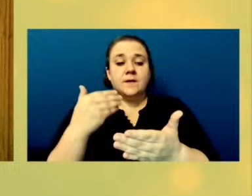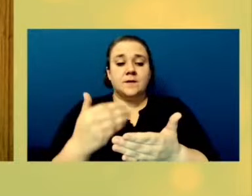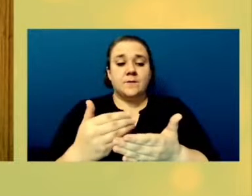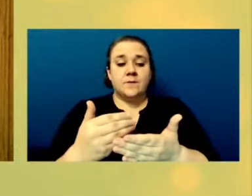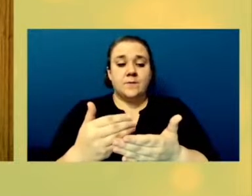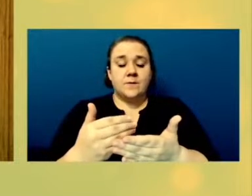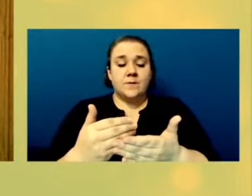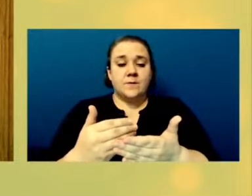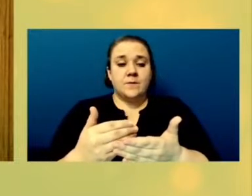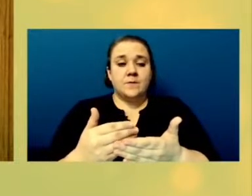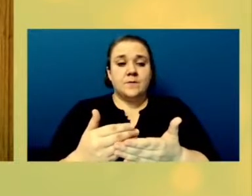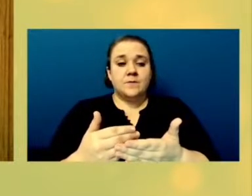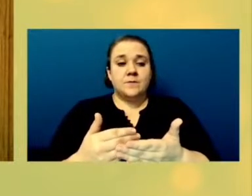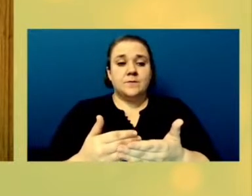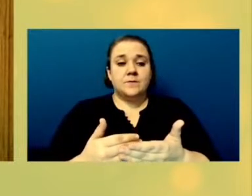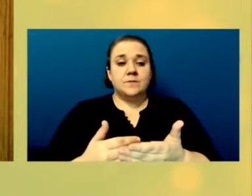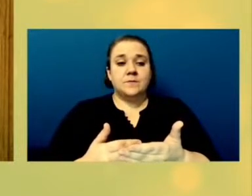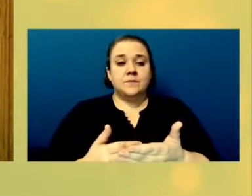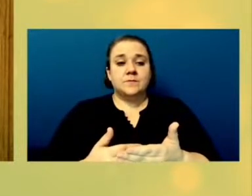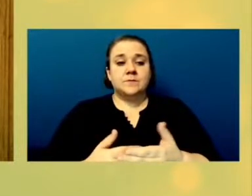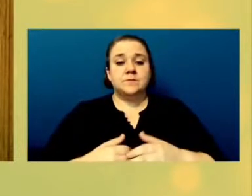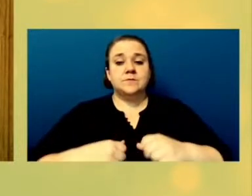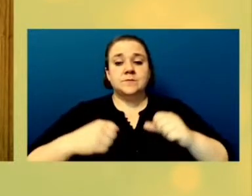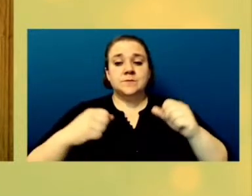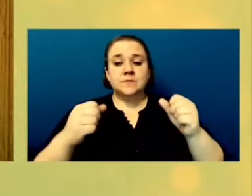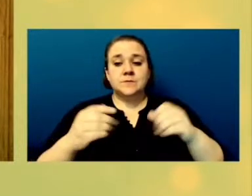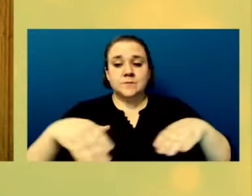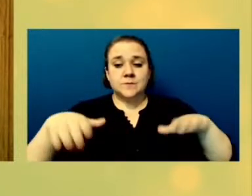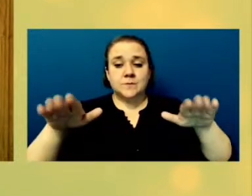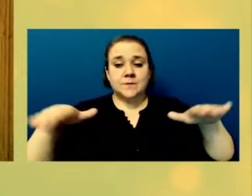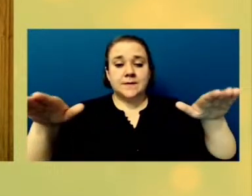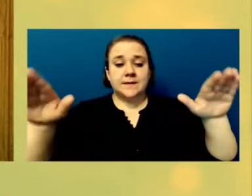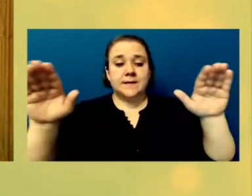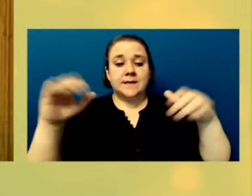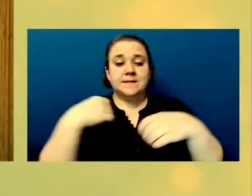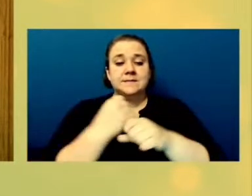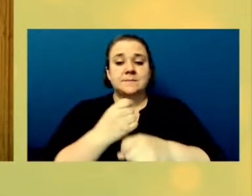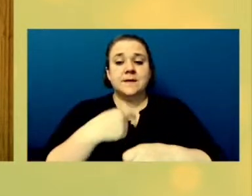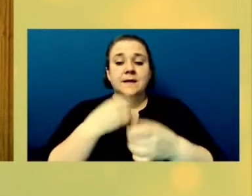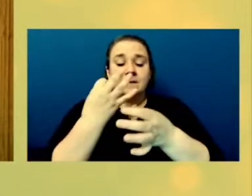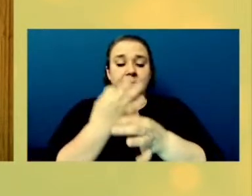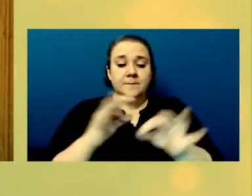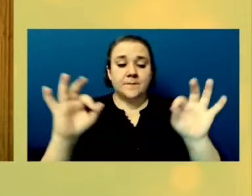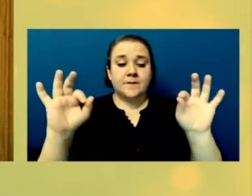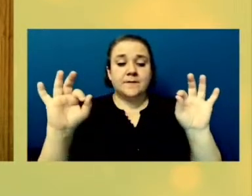Spirit of love, come to me,